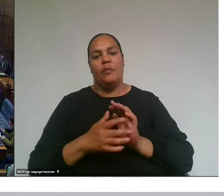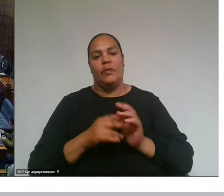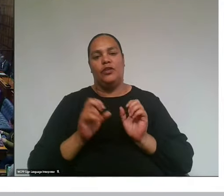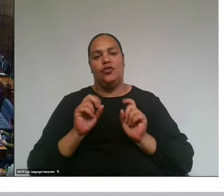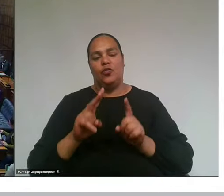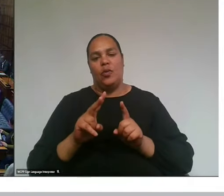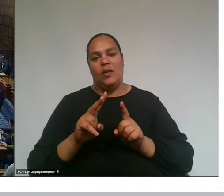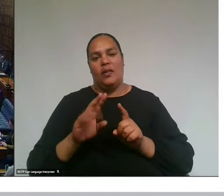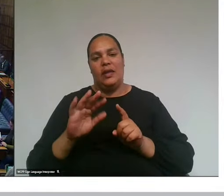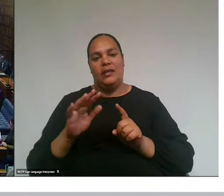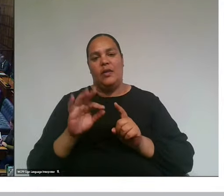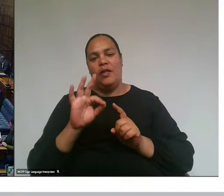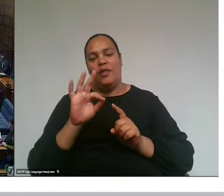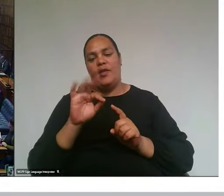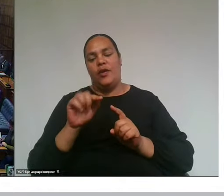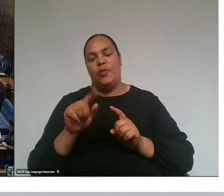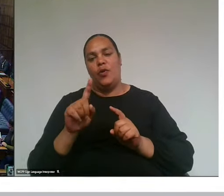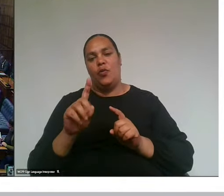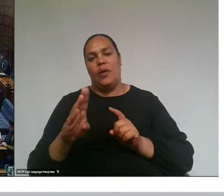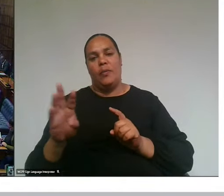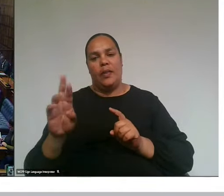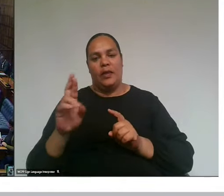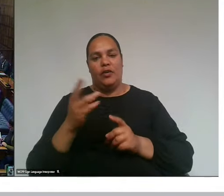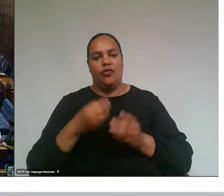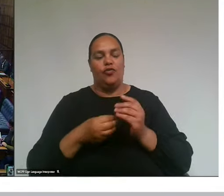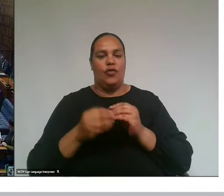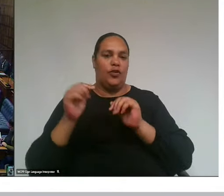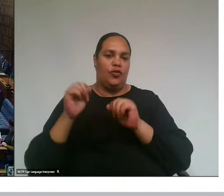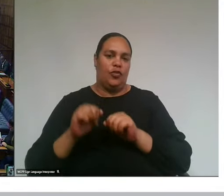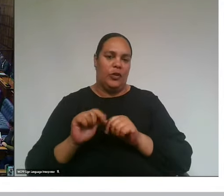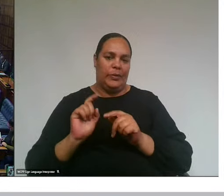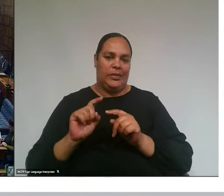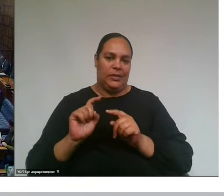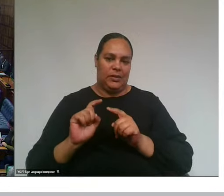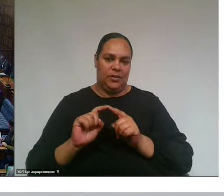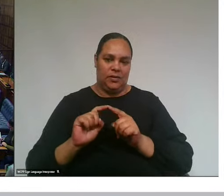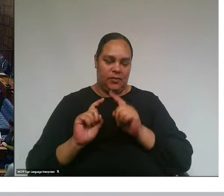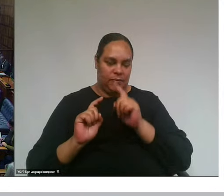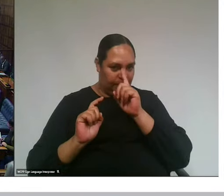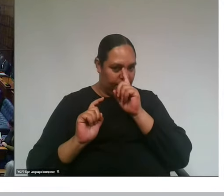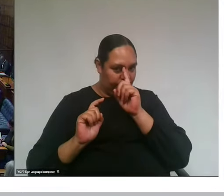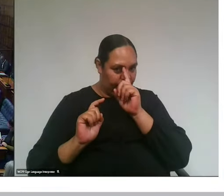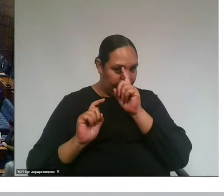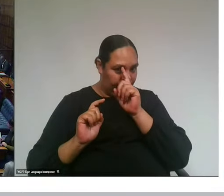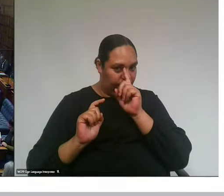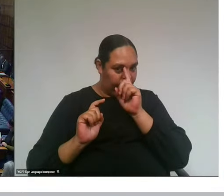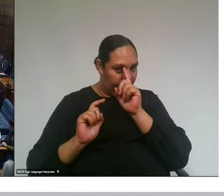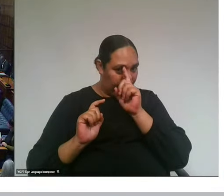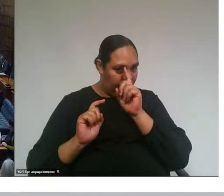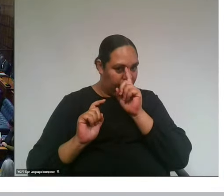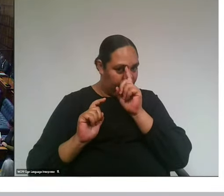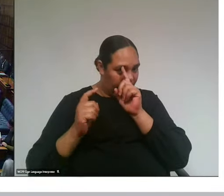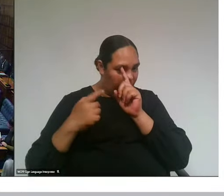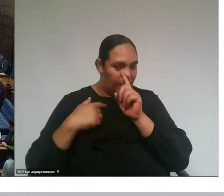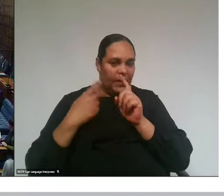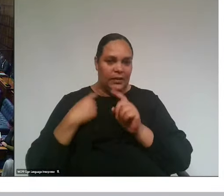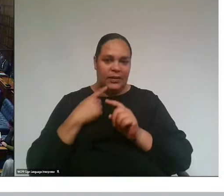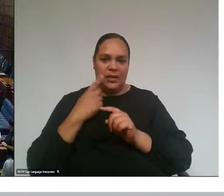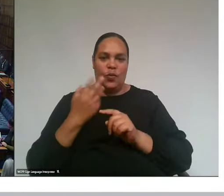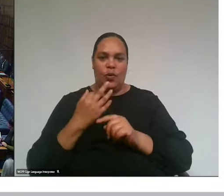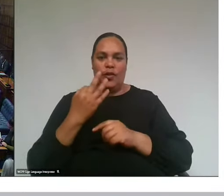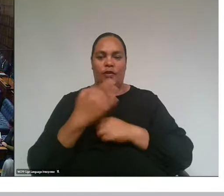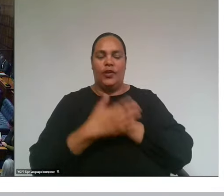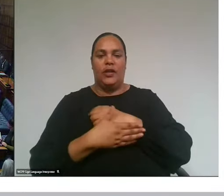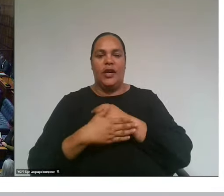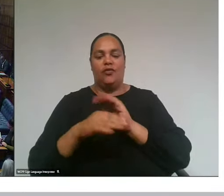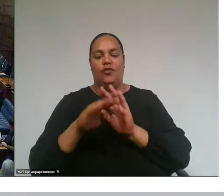the an estimated 3.1 billion of trade agreements uh I did Mark the one where where the three countries